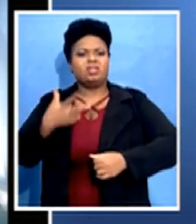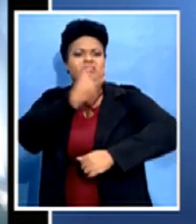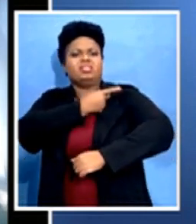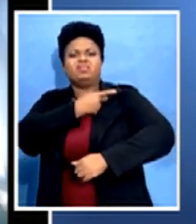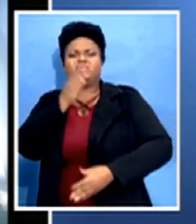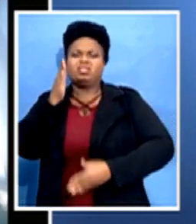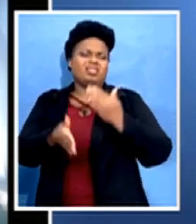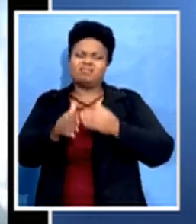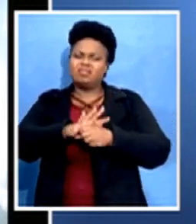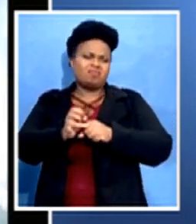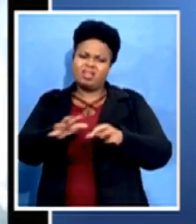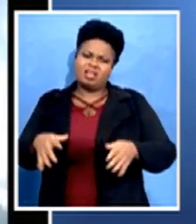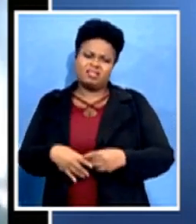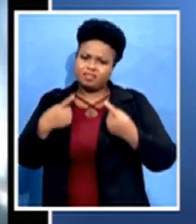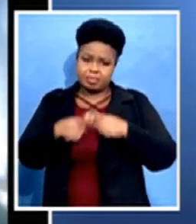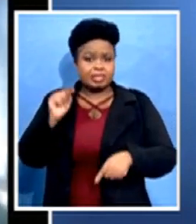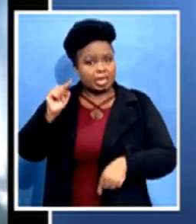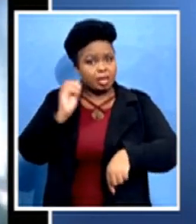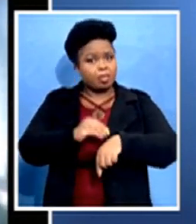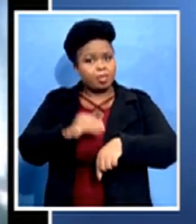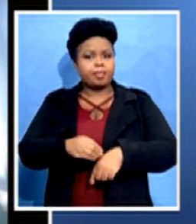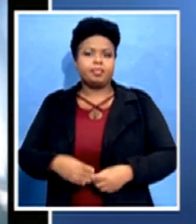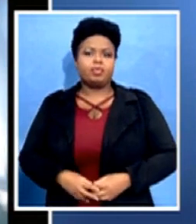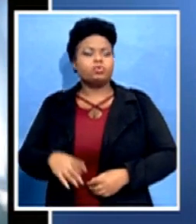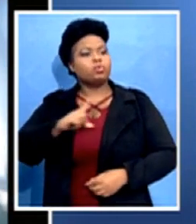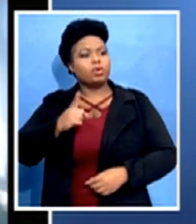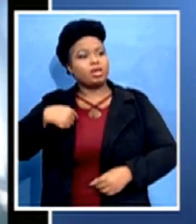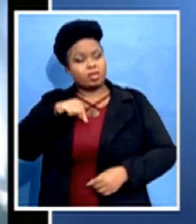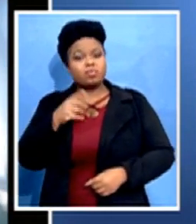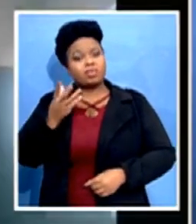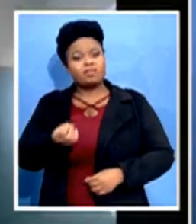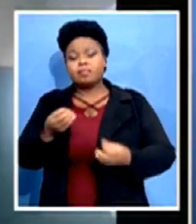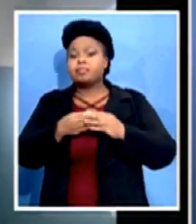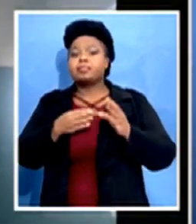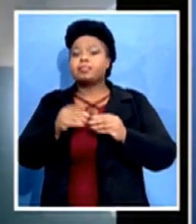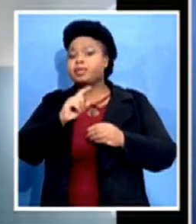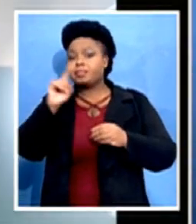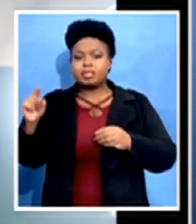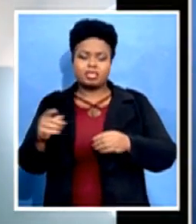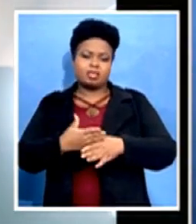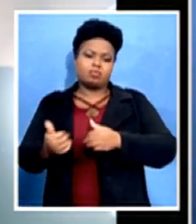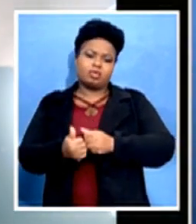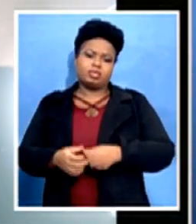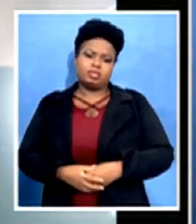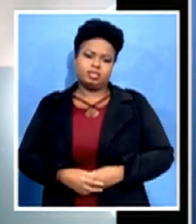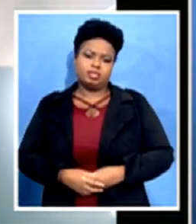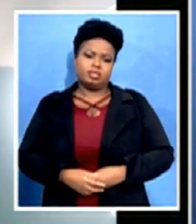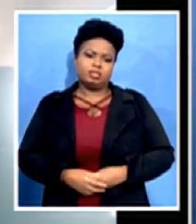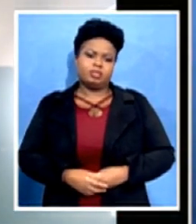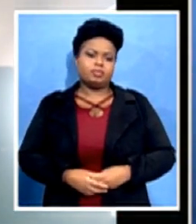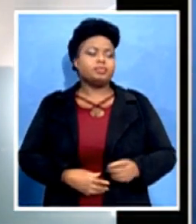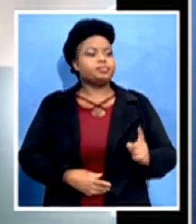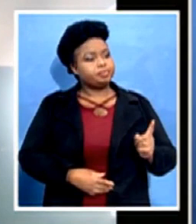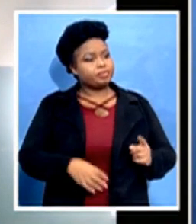problem on the ground we are getting from members and our fellow colleagues. So South African scientists have been